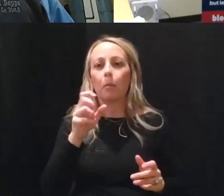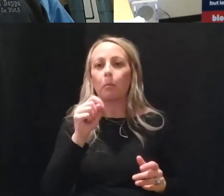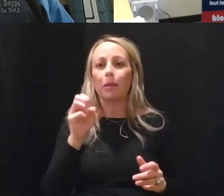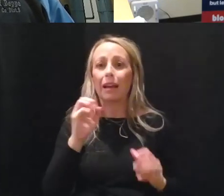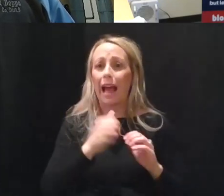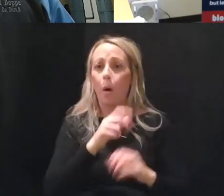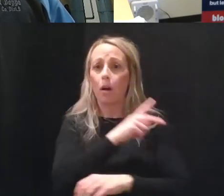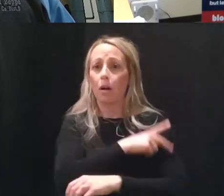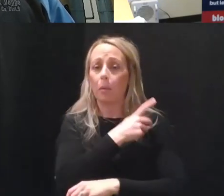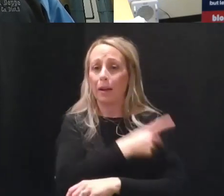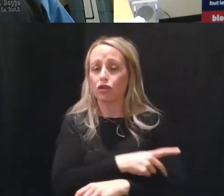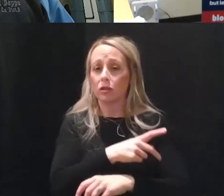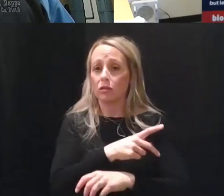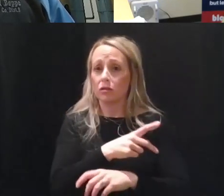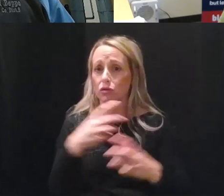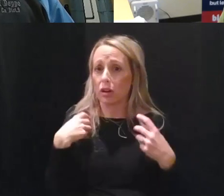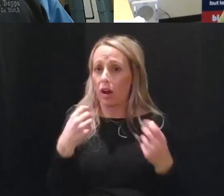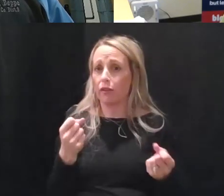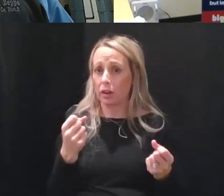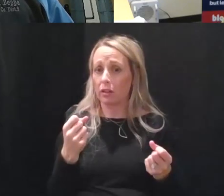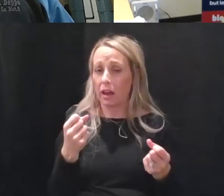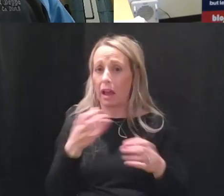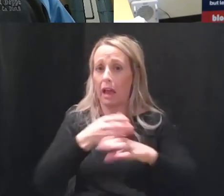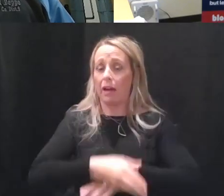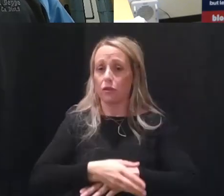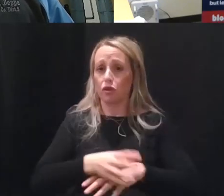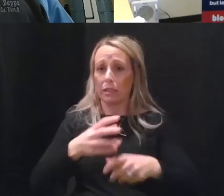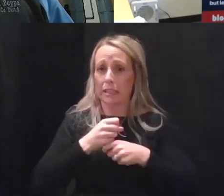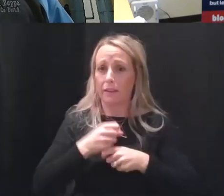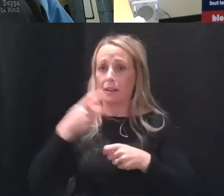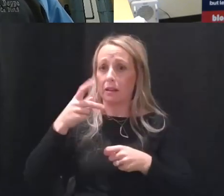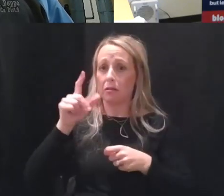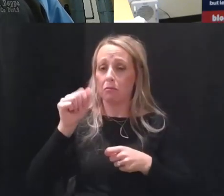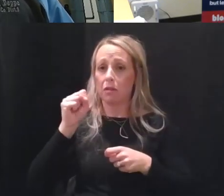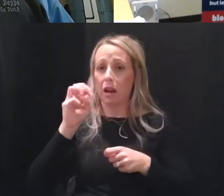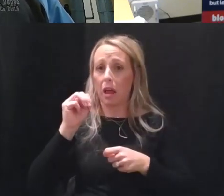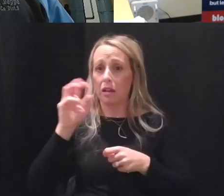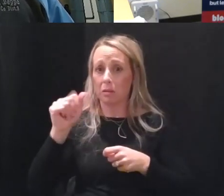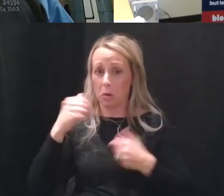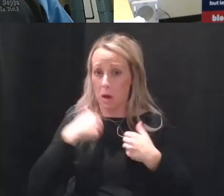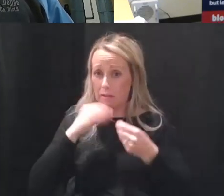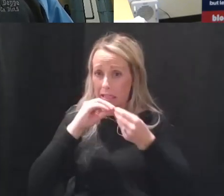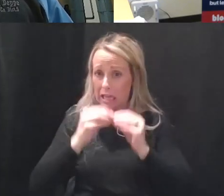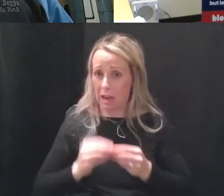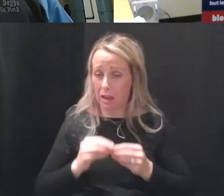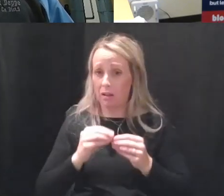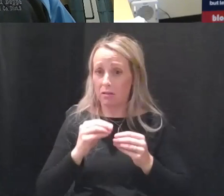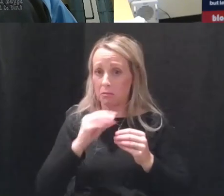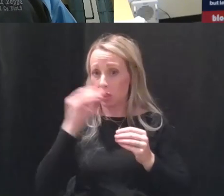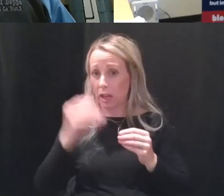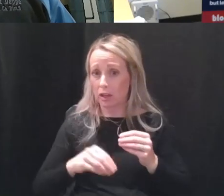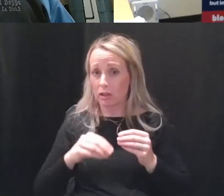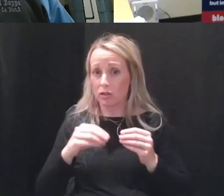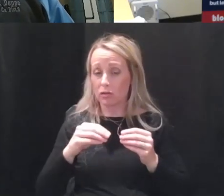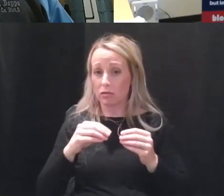received the convalescent plasma? Do you receive data back on that, or do you have any anecdotal information you can share? So as